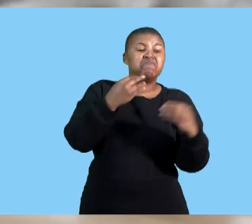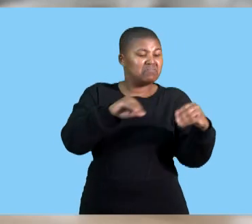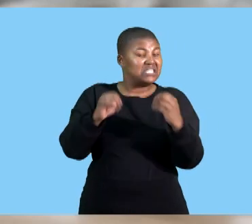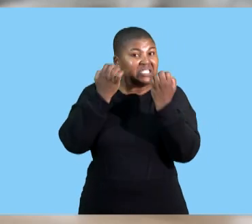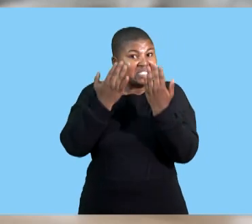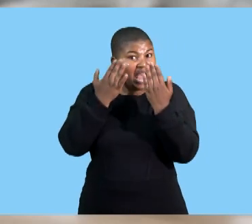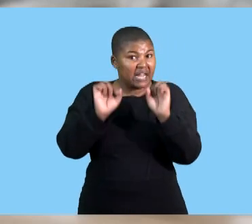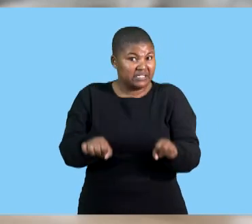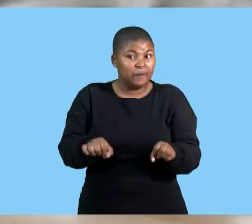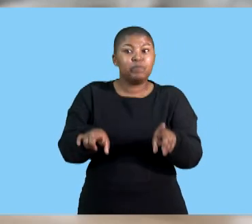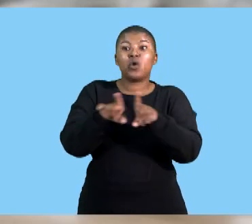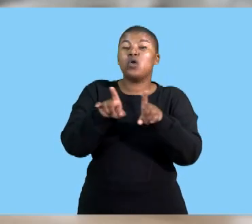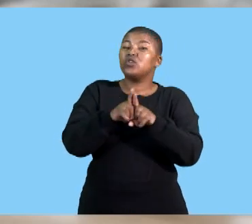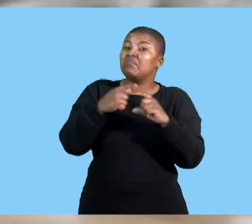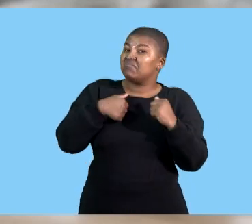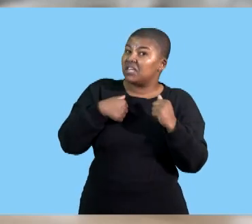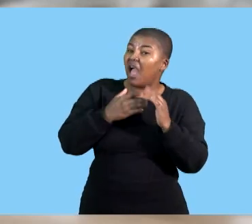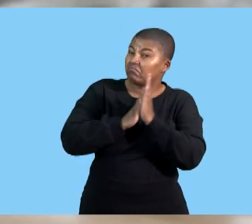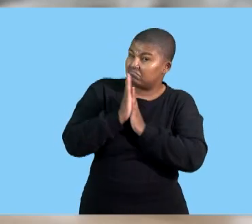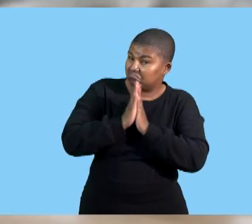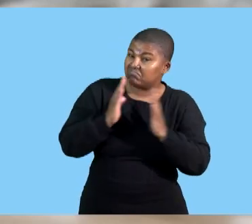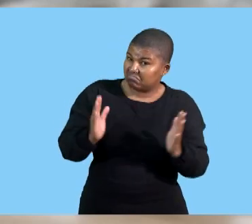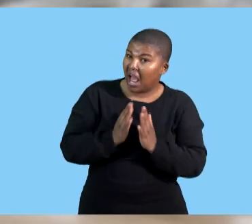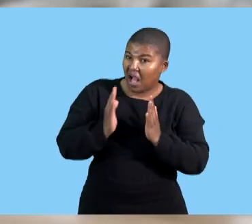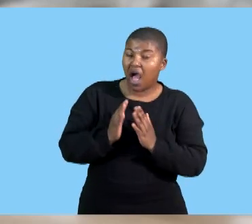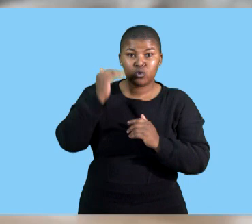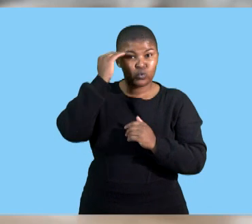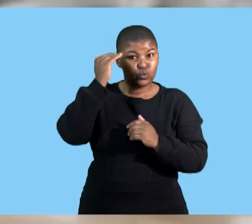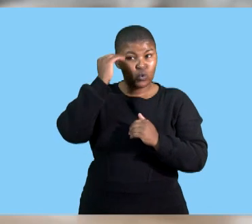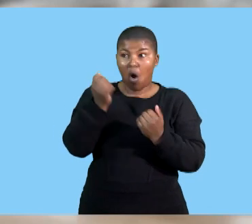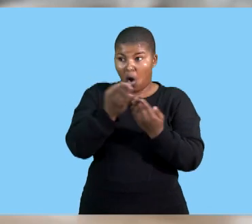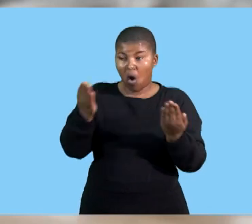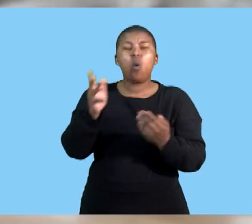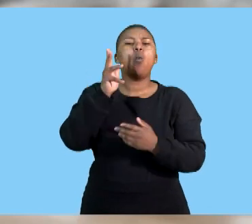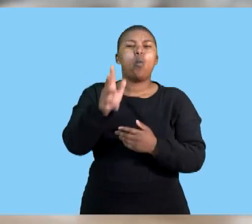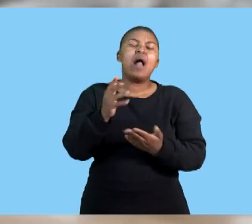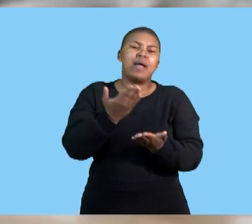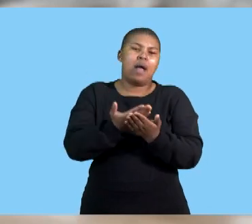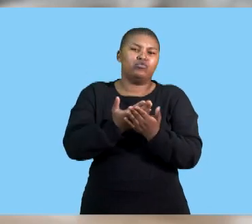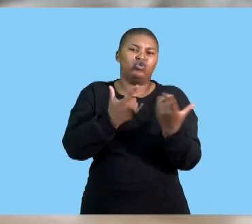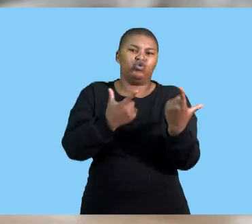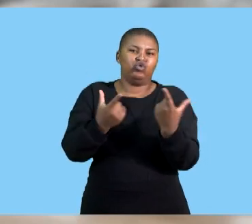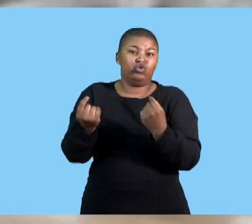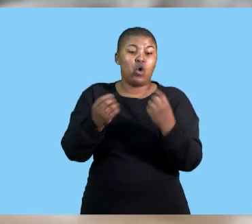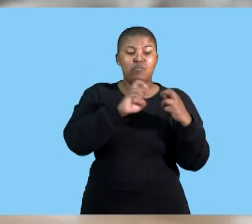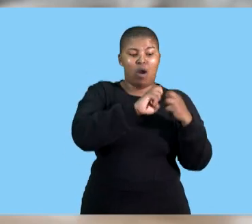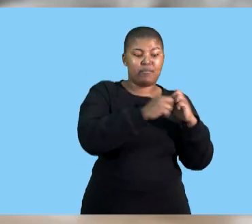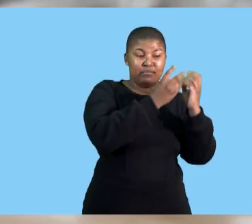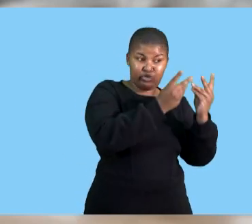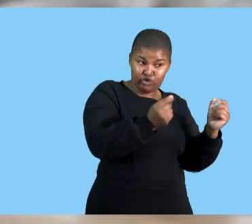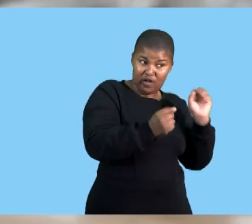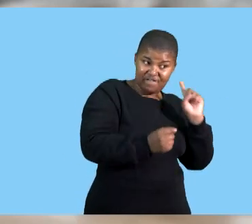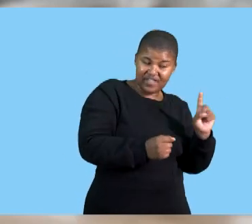Also, I am encouraged to know that from now on, you will be able to apply problem solving in all